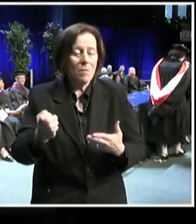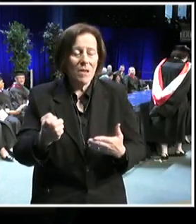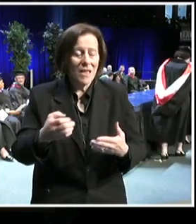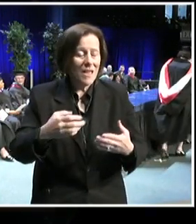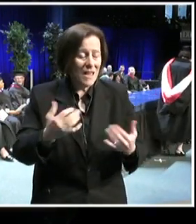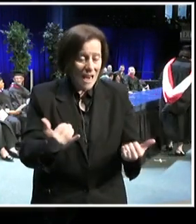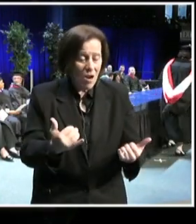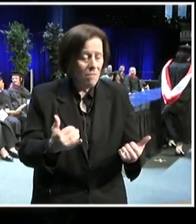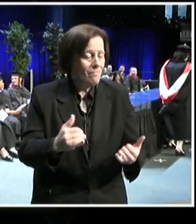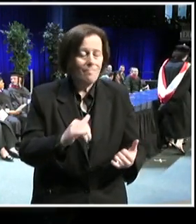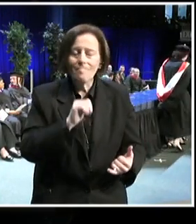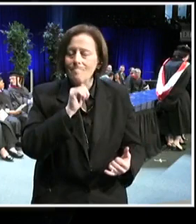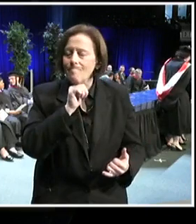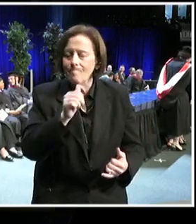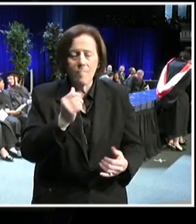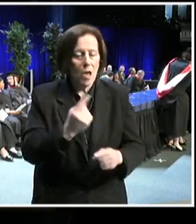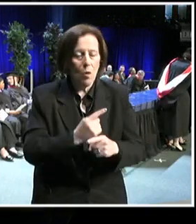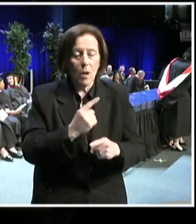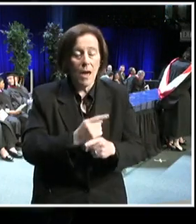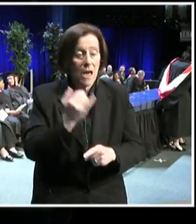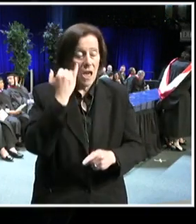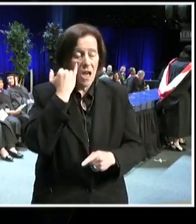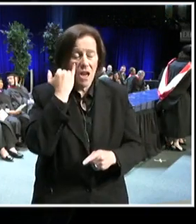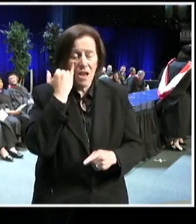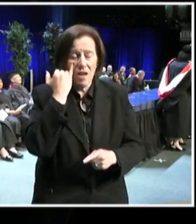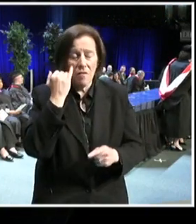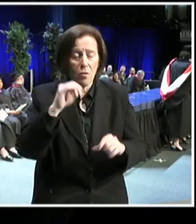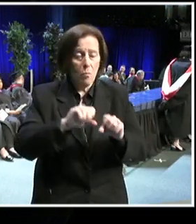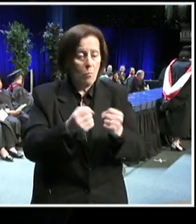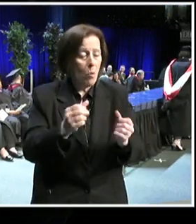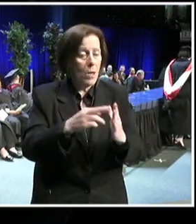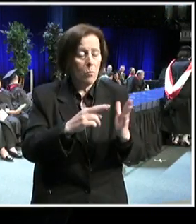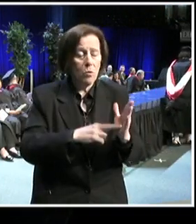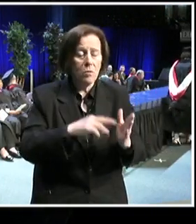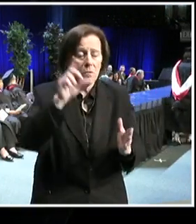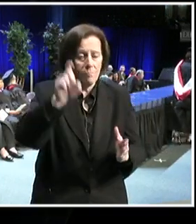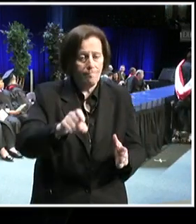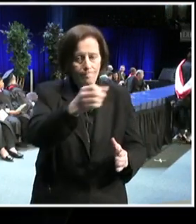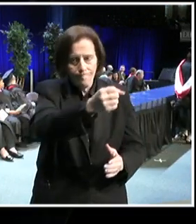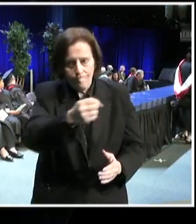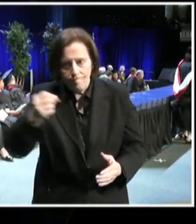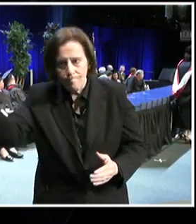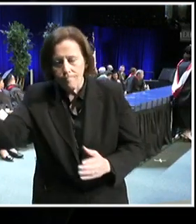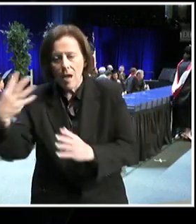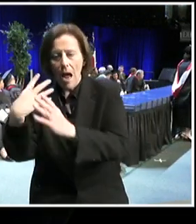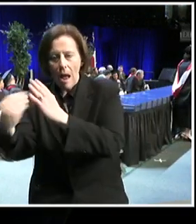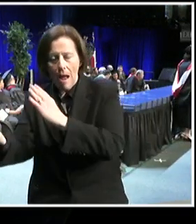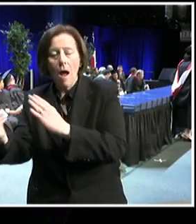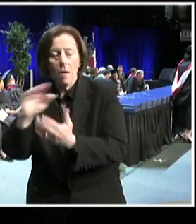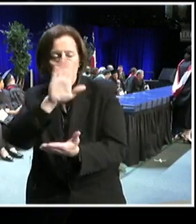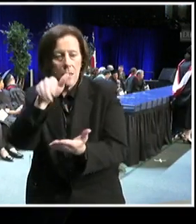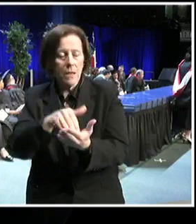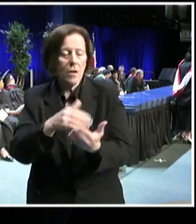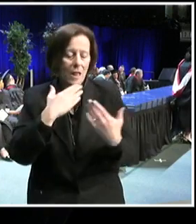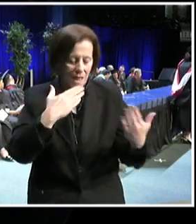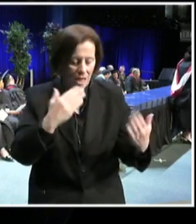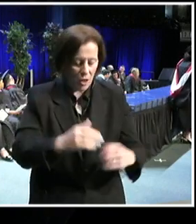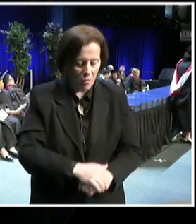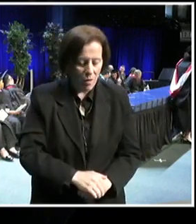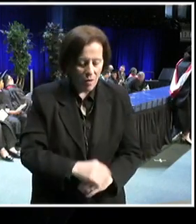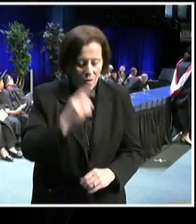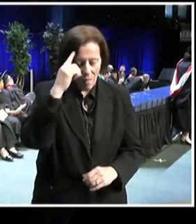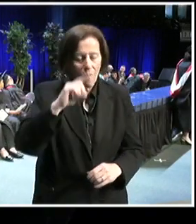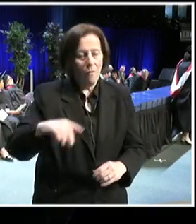this ceremony. Anyone acting inappropriately will be removed from the complex if necessary. Thank you for